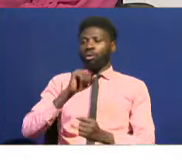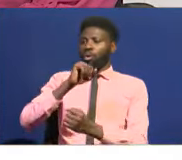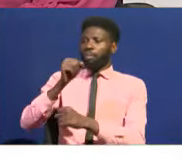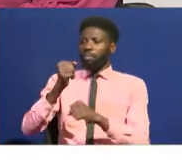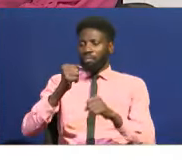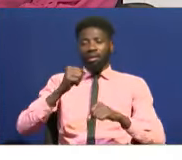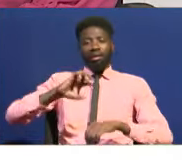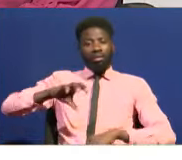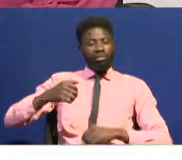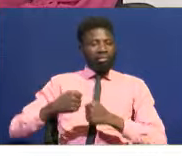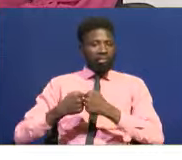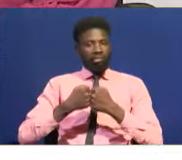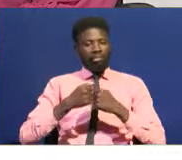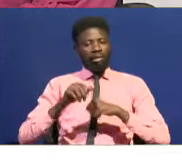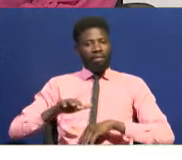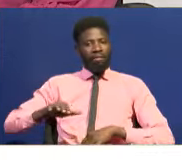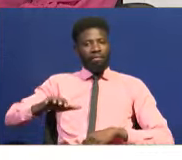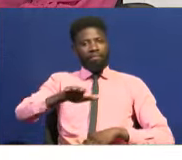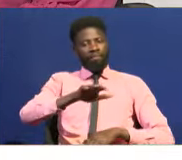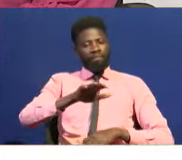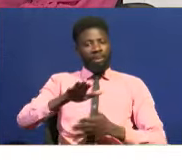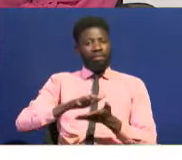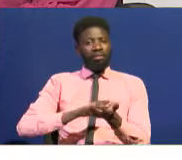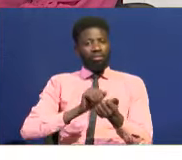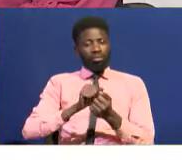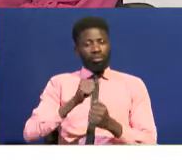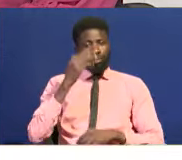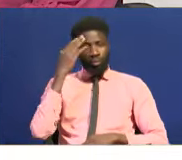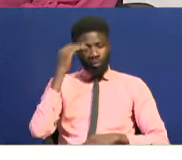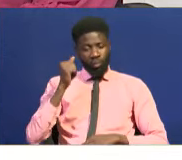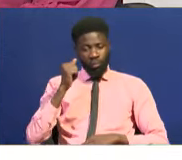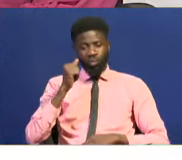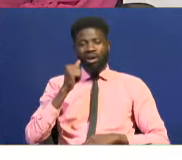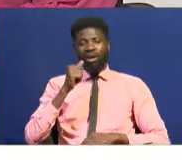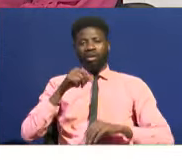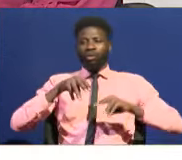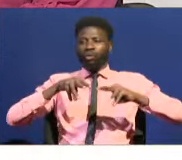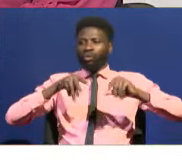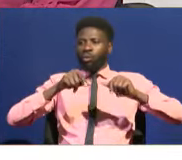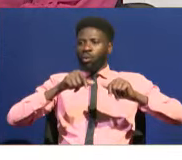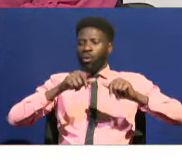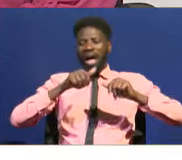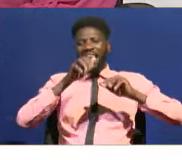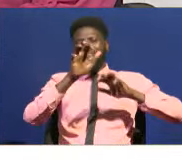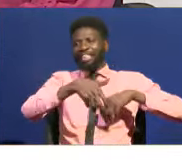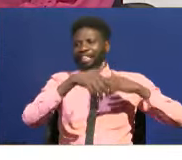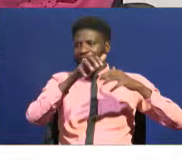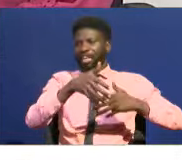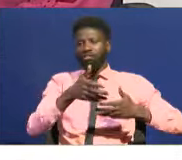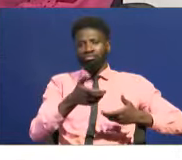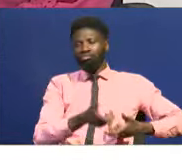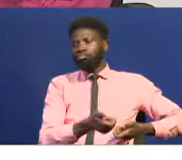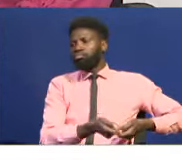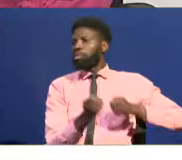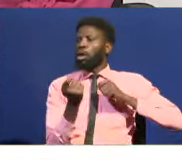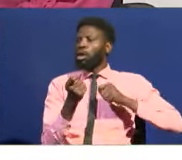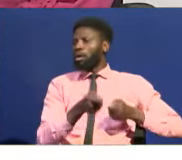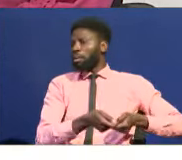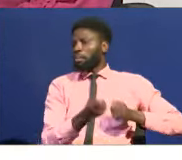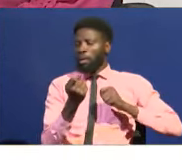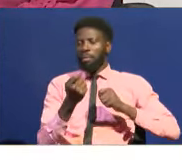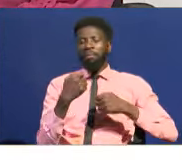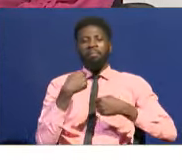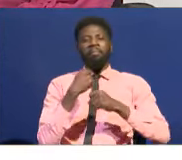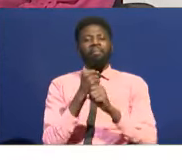environmental degradation following aggressive sand mining activities that have led to poor infrastructure. And they are appealing